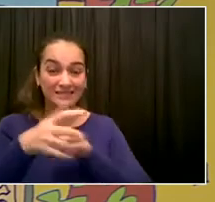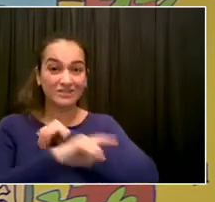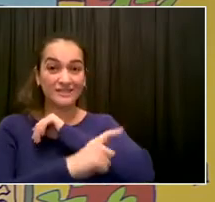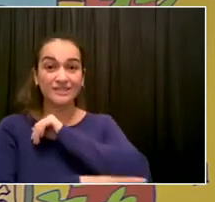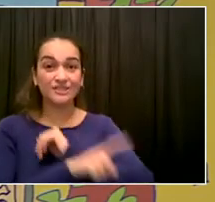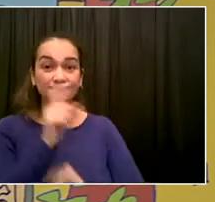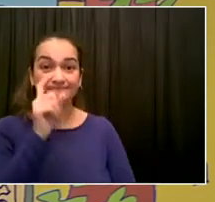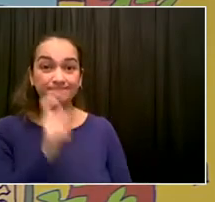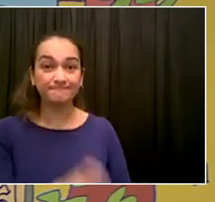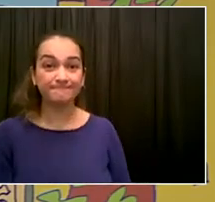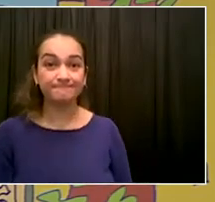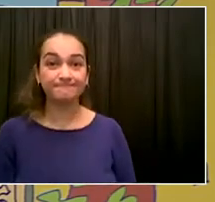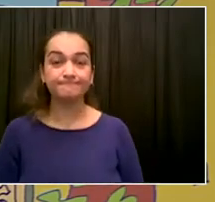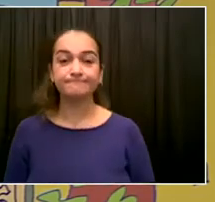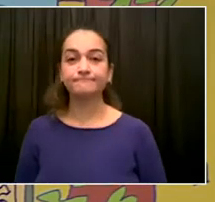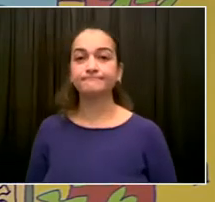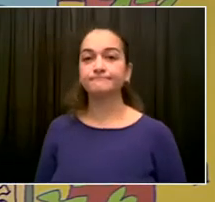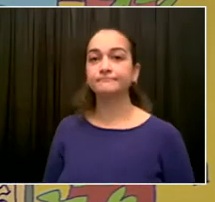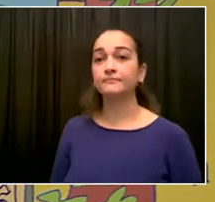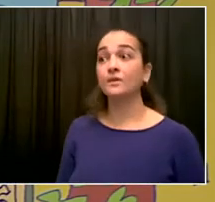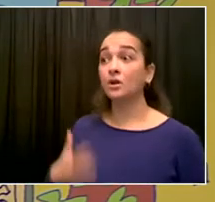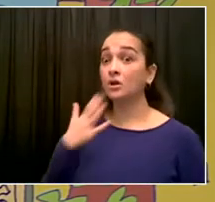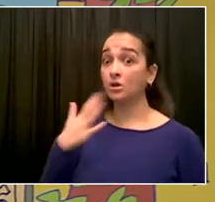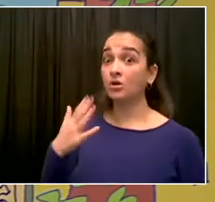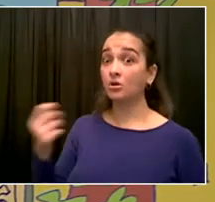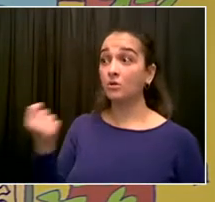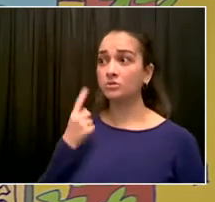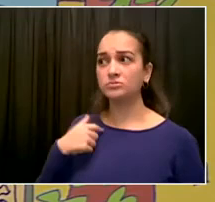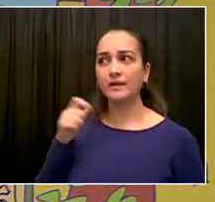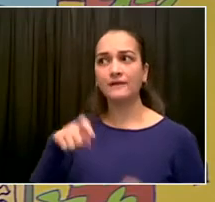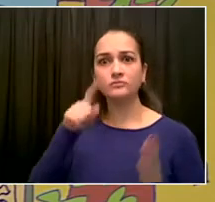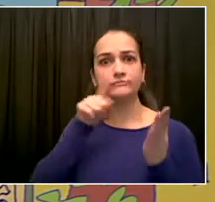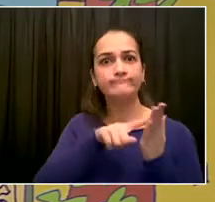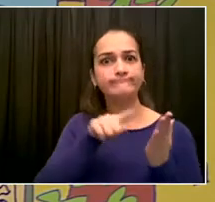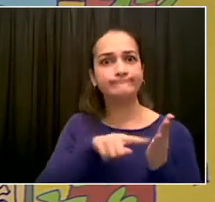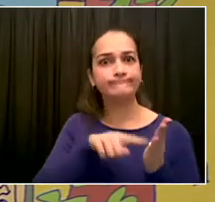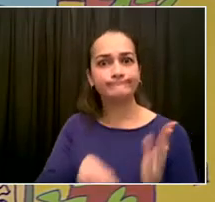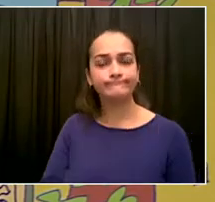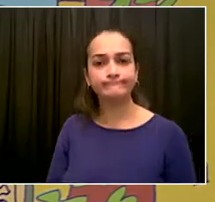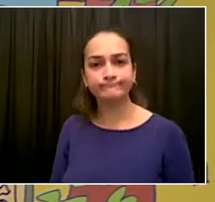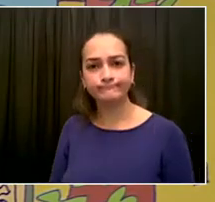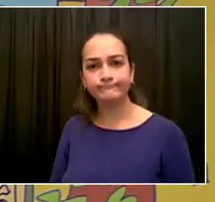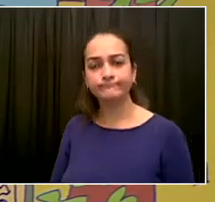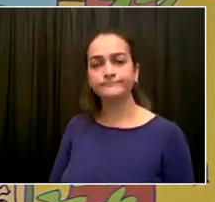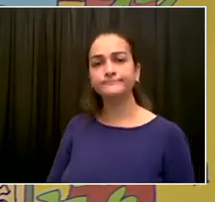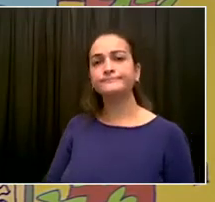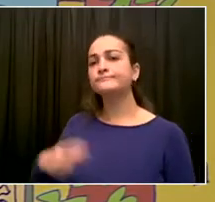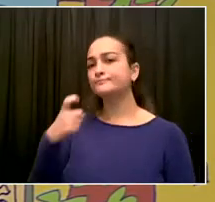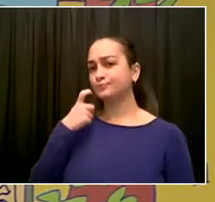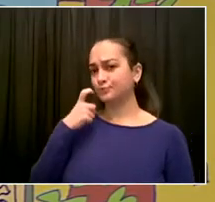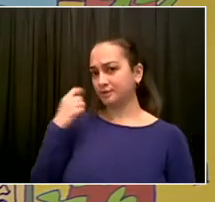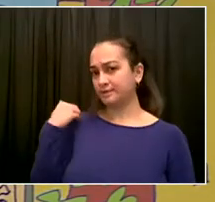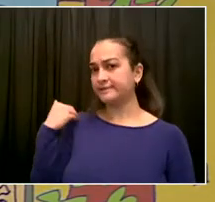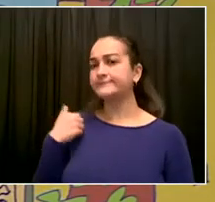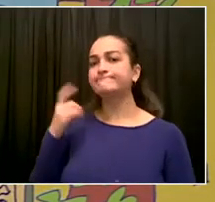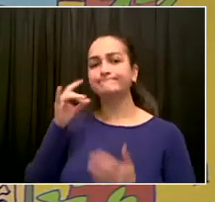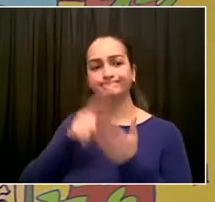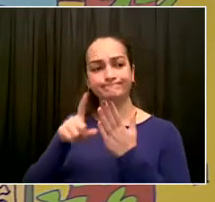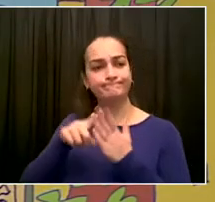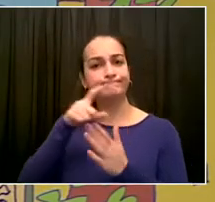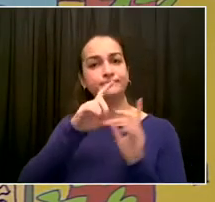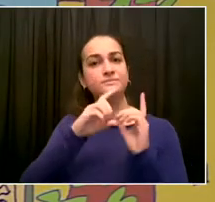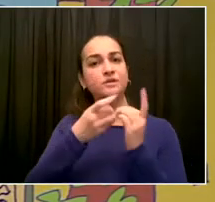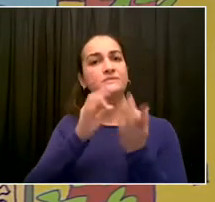crisis and really made things happen with the tools they had. So I expect that to continue. Go ahead, Elizabeth.